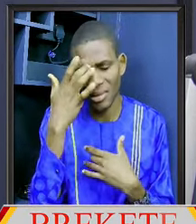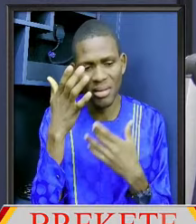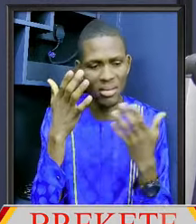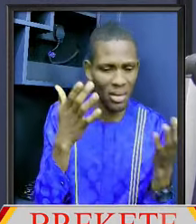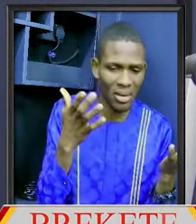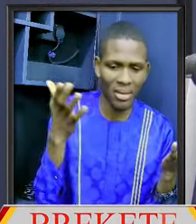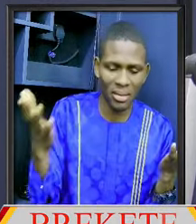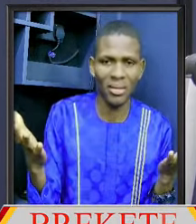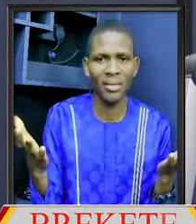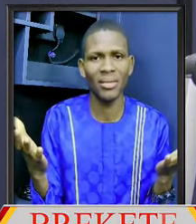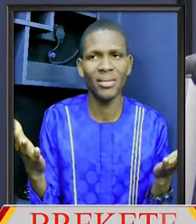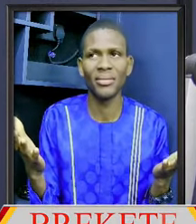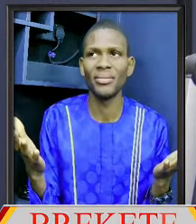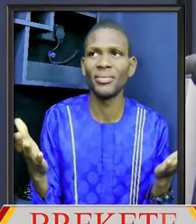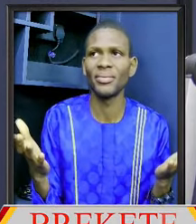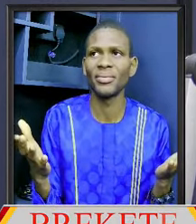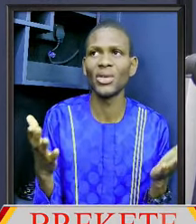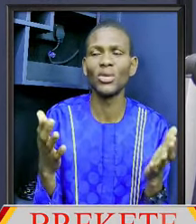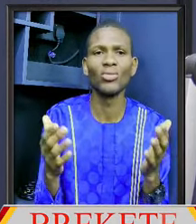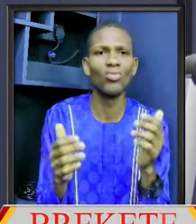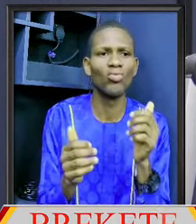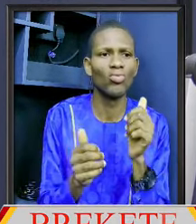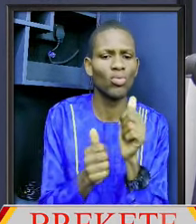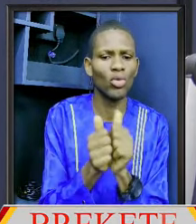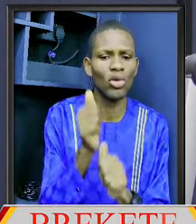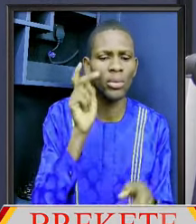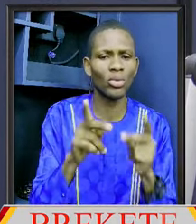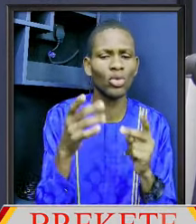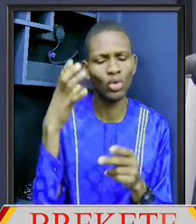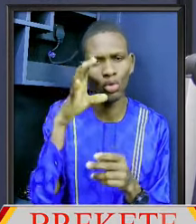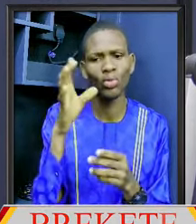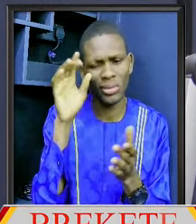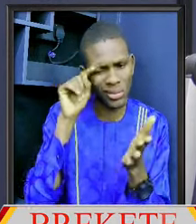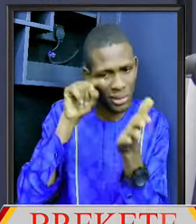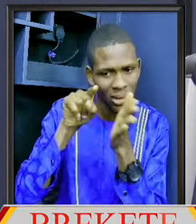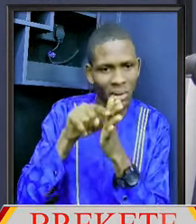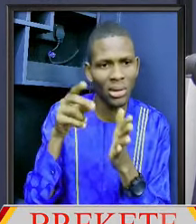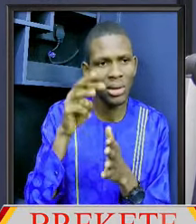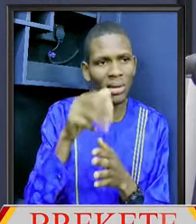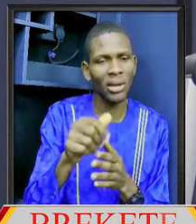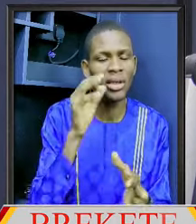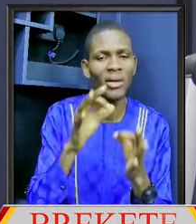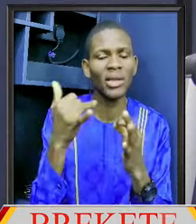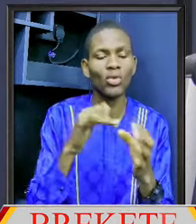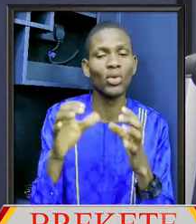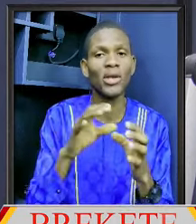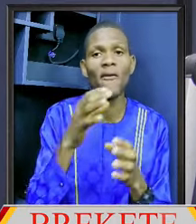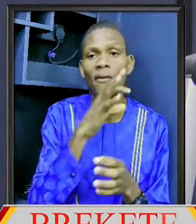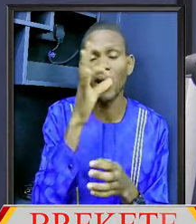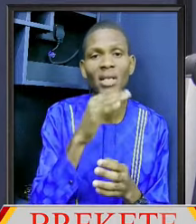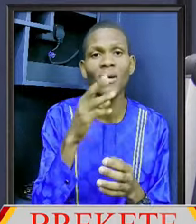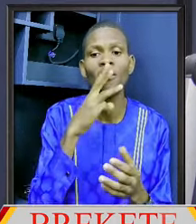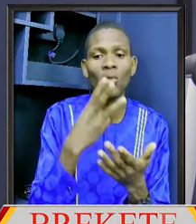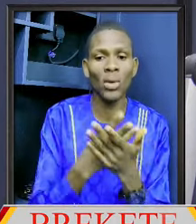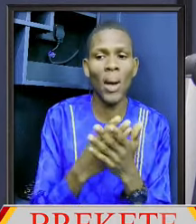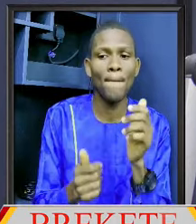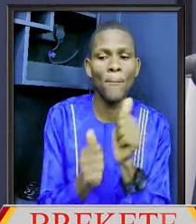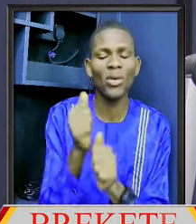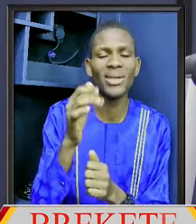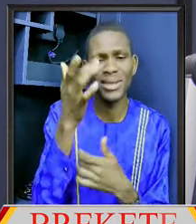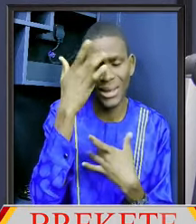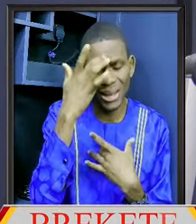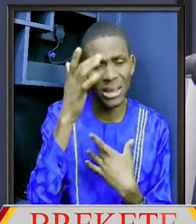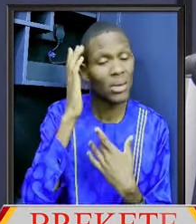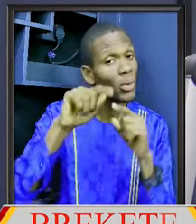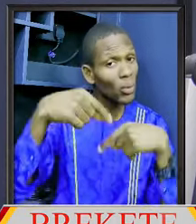there. Most people should check themselves. If they do the fasting well, most of the sicknesses have gone.